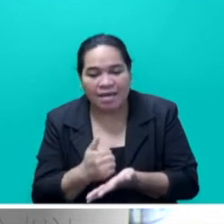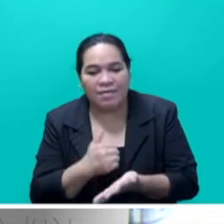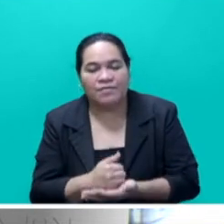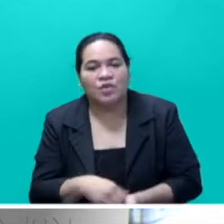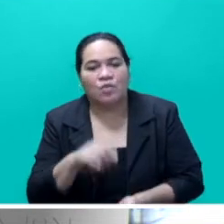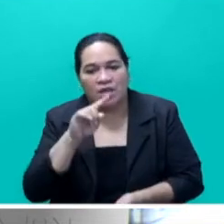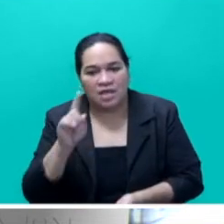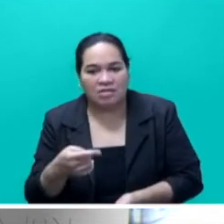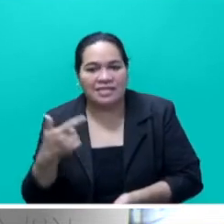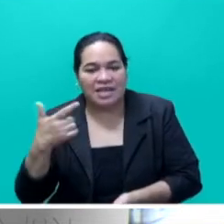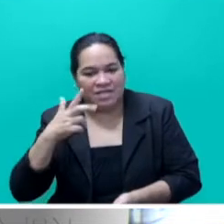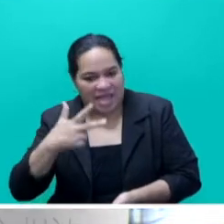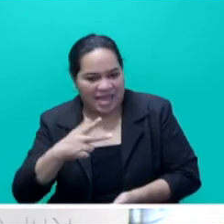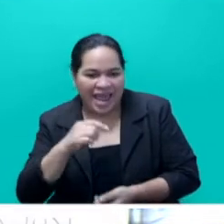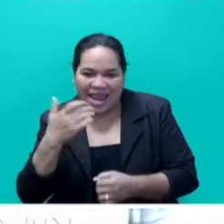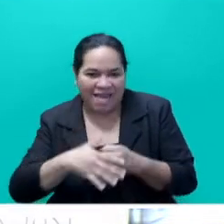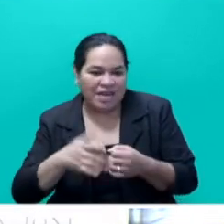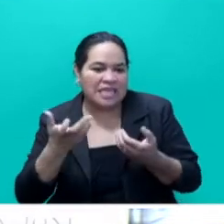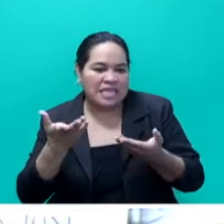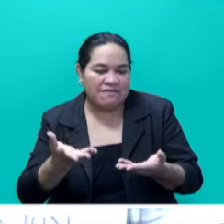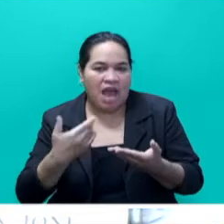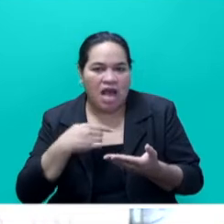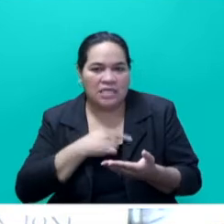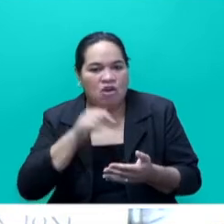1,798 still did not give the right numbers.